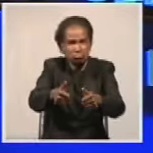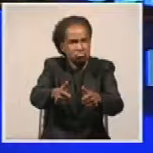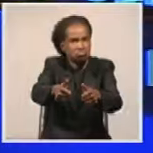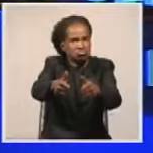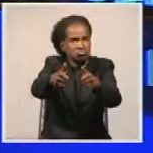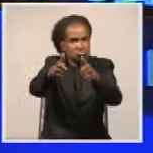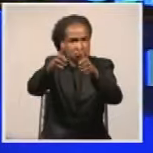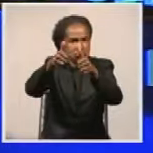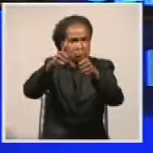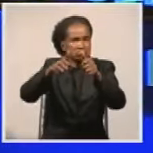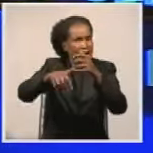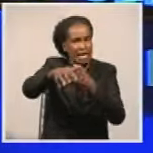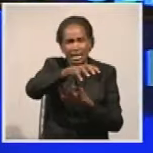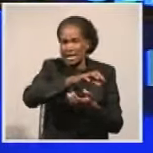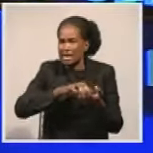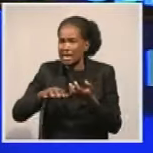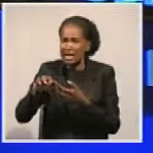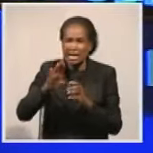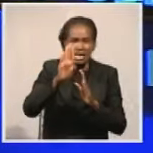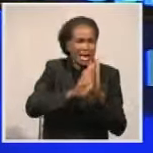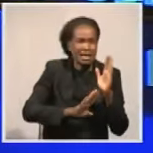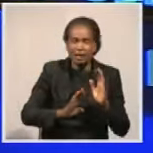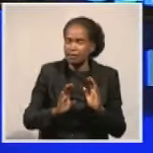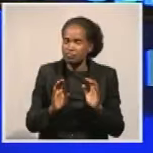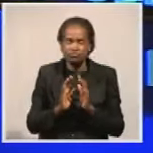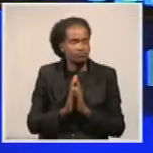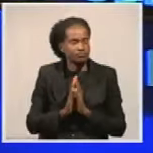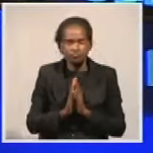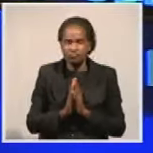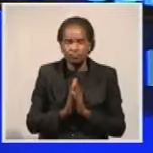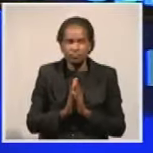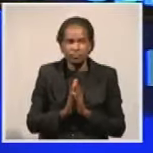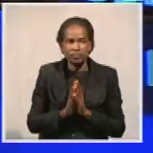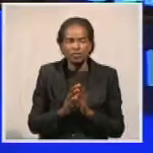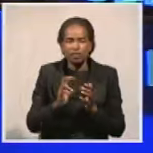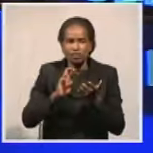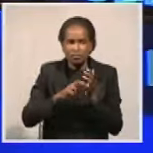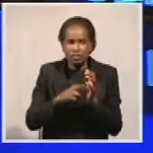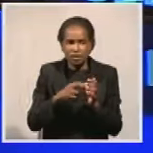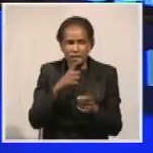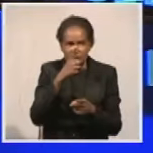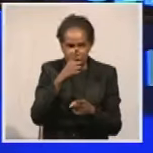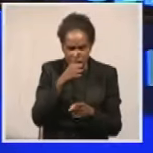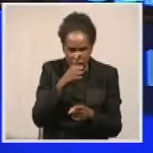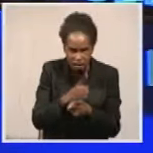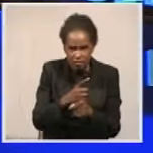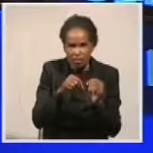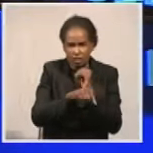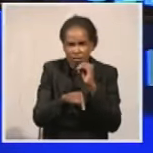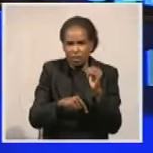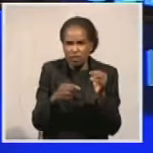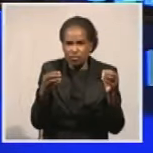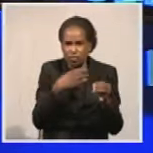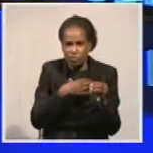in its totality in a more matured, undisturbed